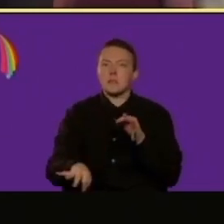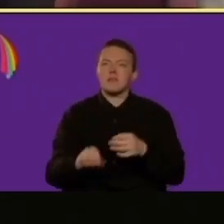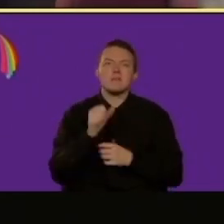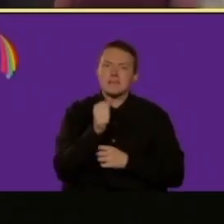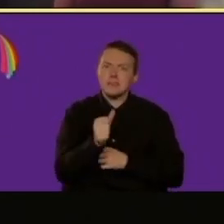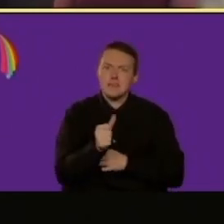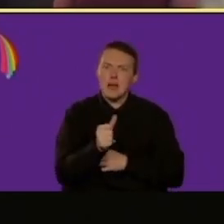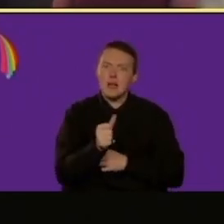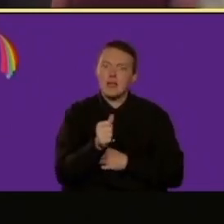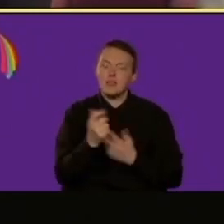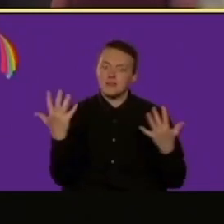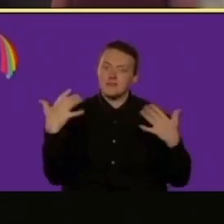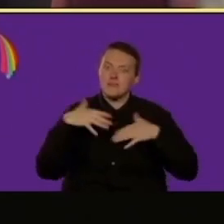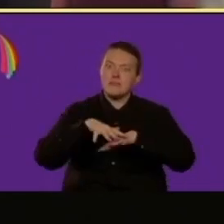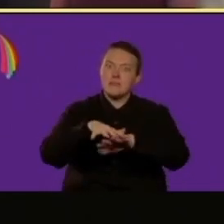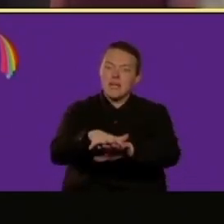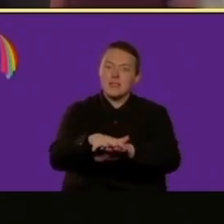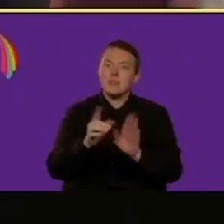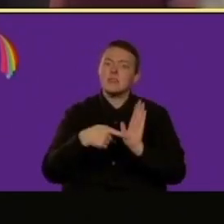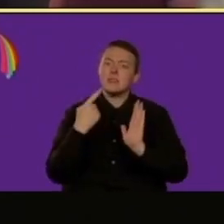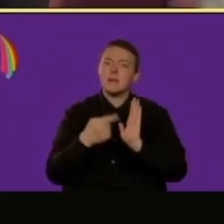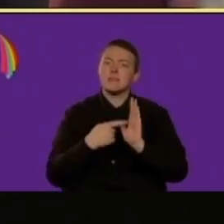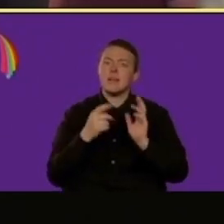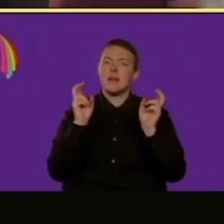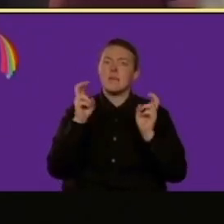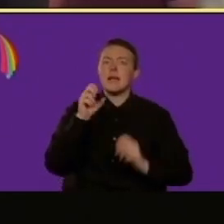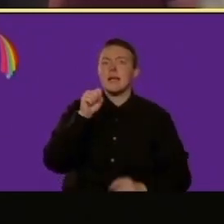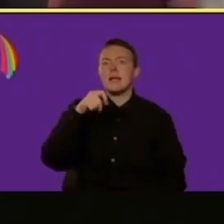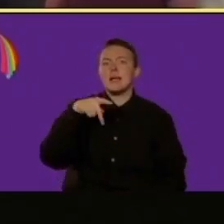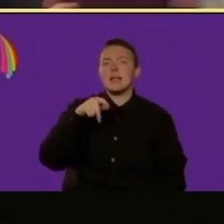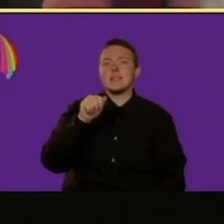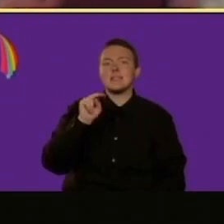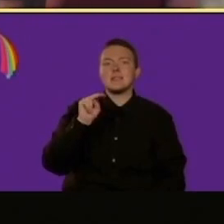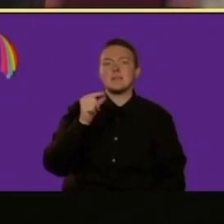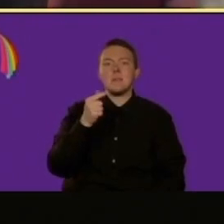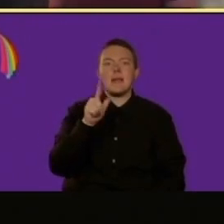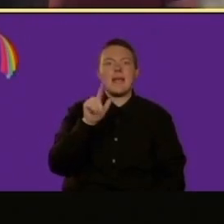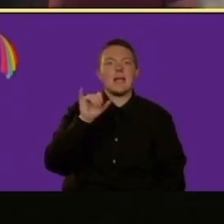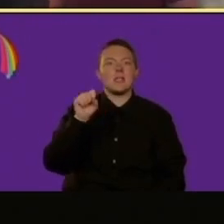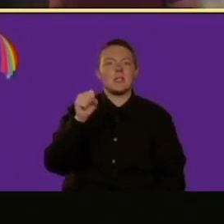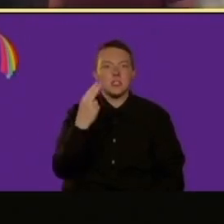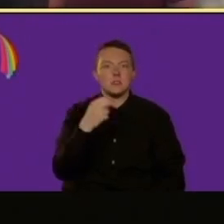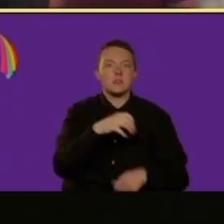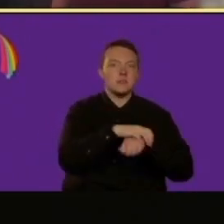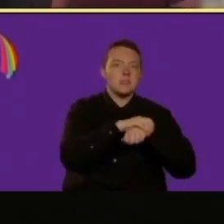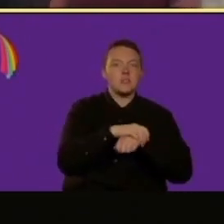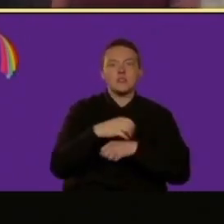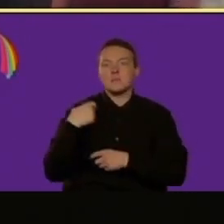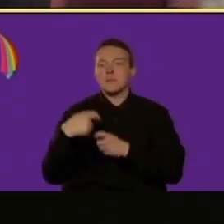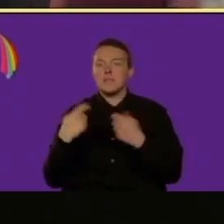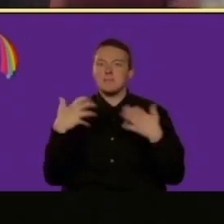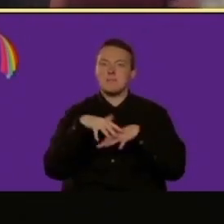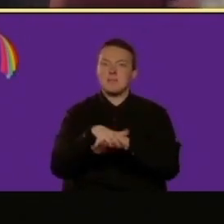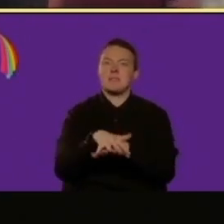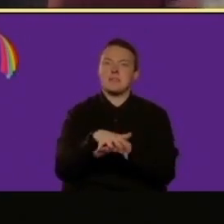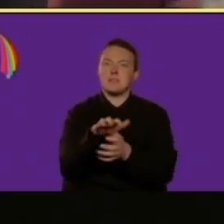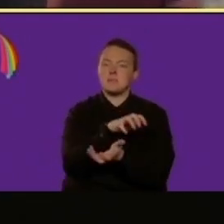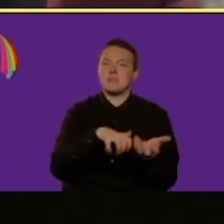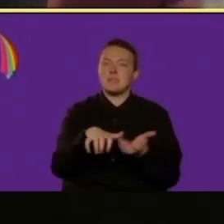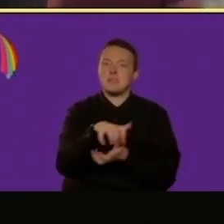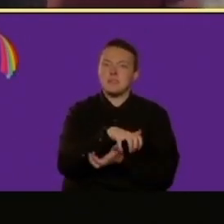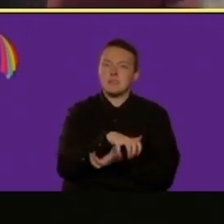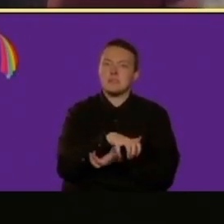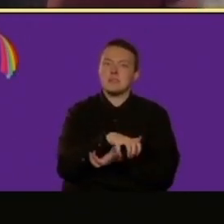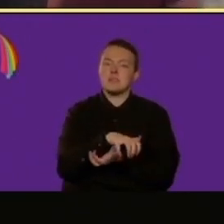the projects to remix then. Now, but with the remaining time of my presentation, I'm going to refer